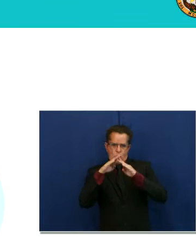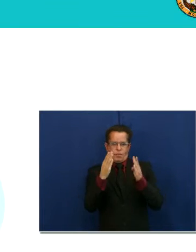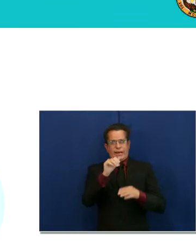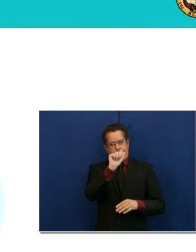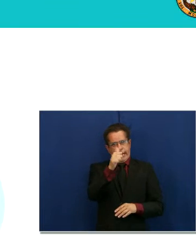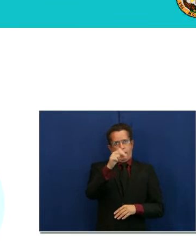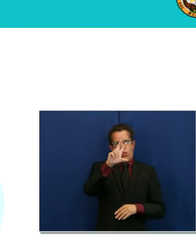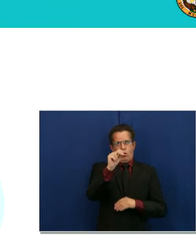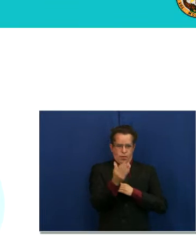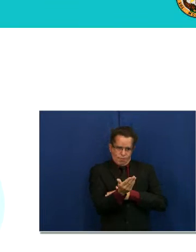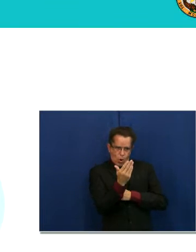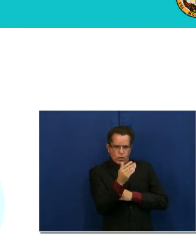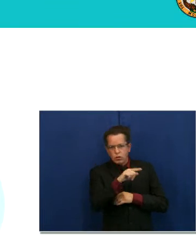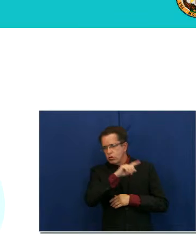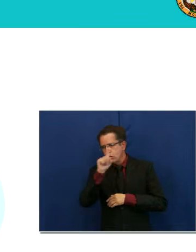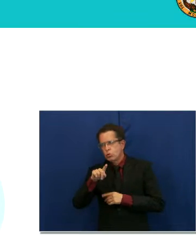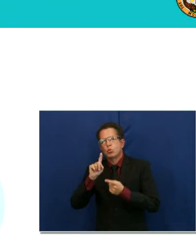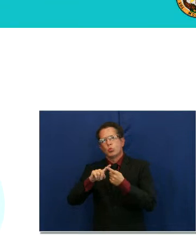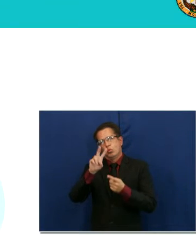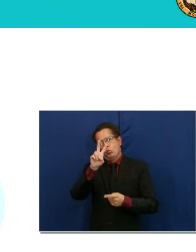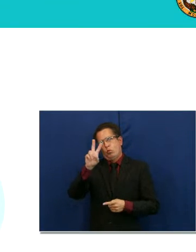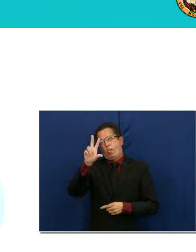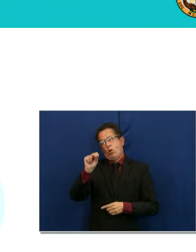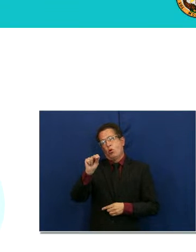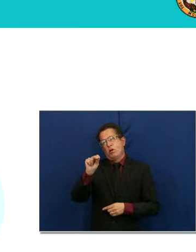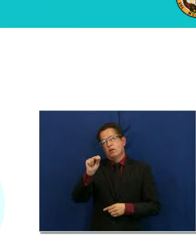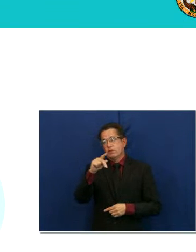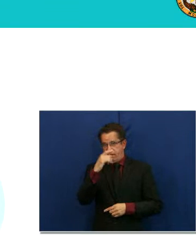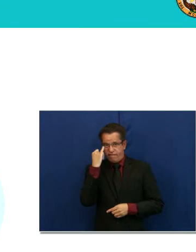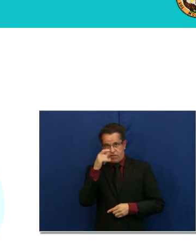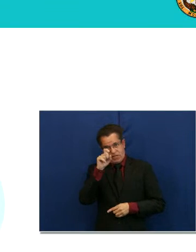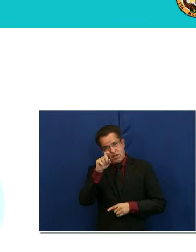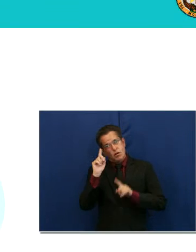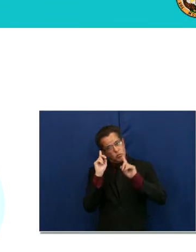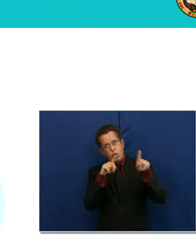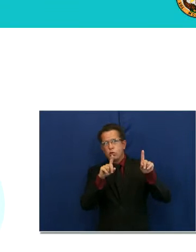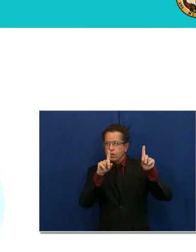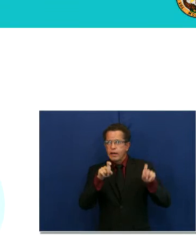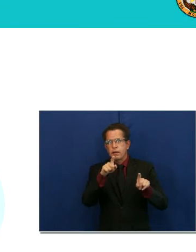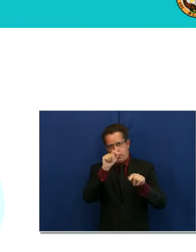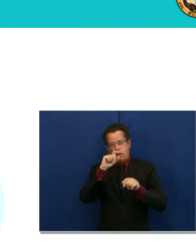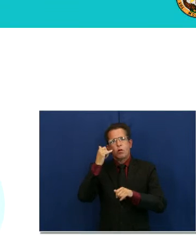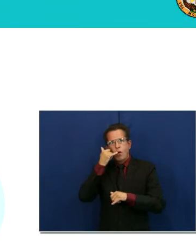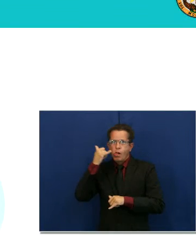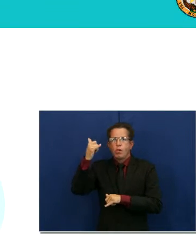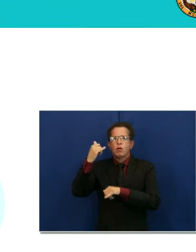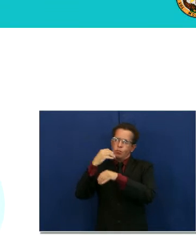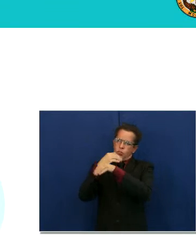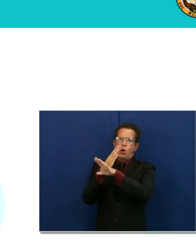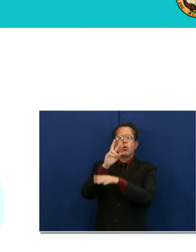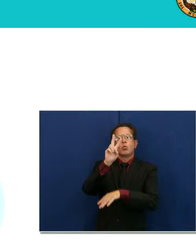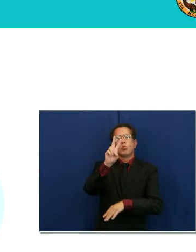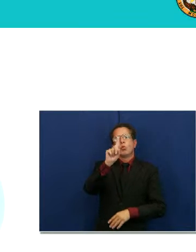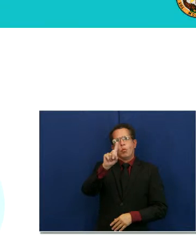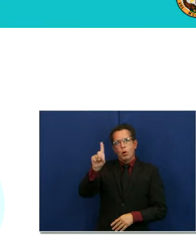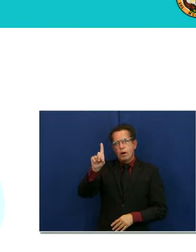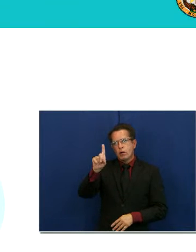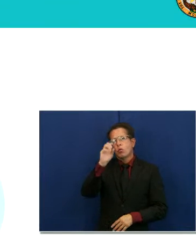a.m. until 2:30 p.m. If you have any questions, please call 211 or visit